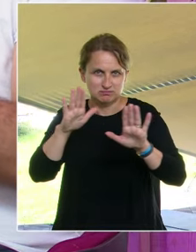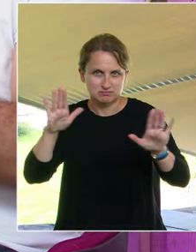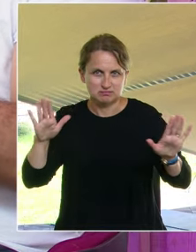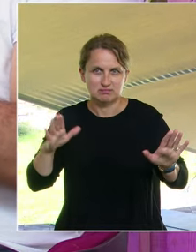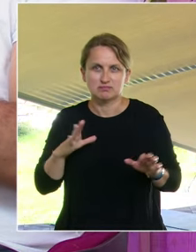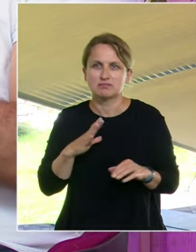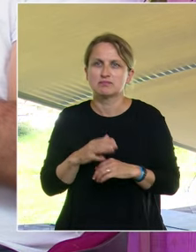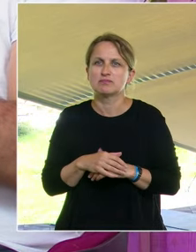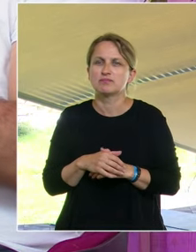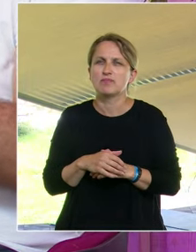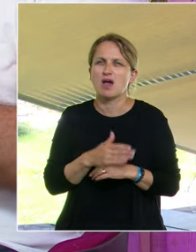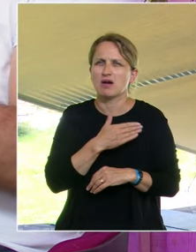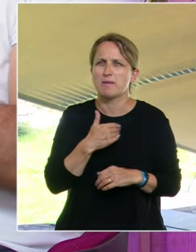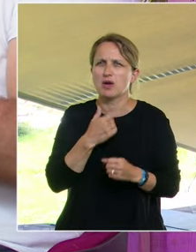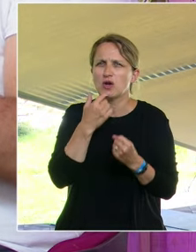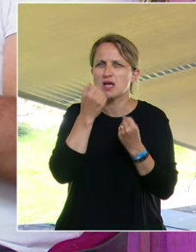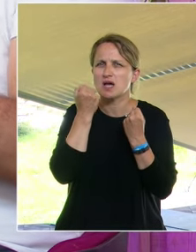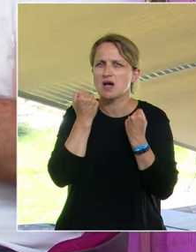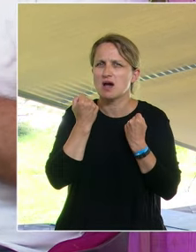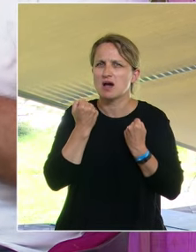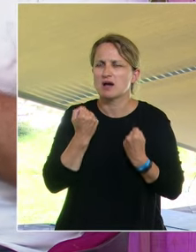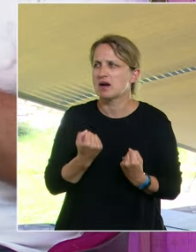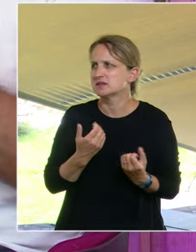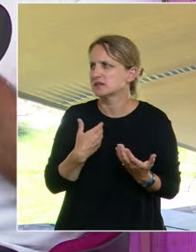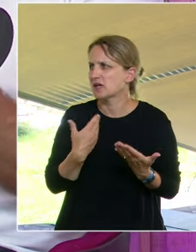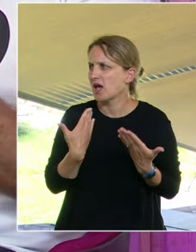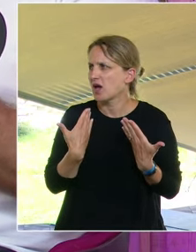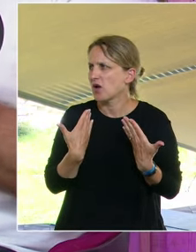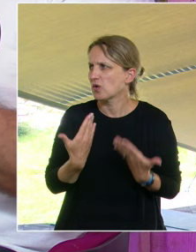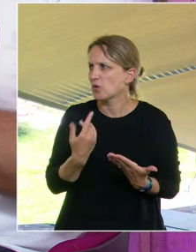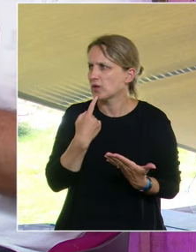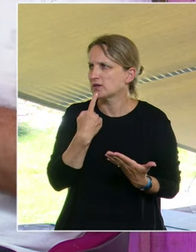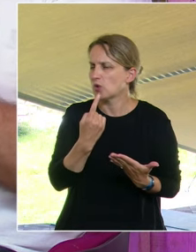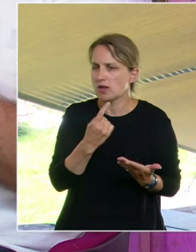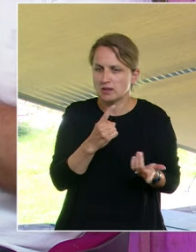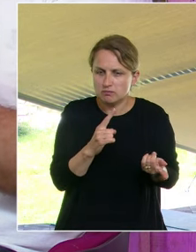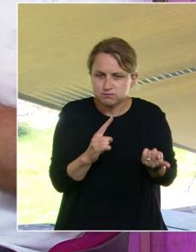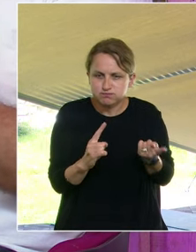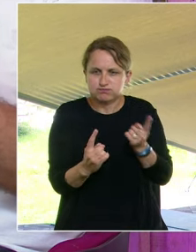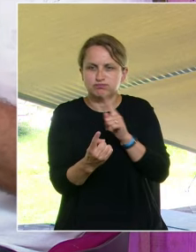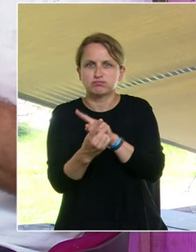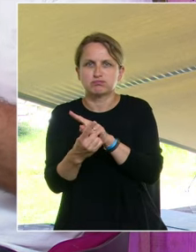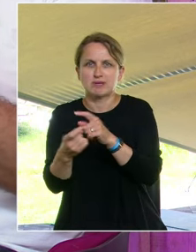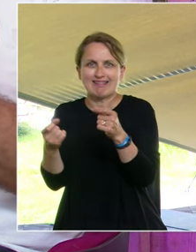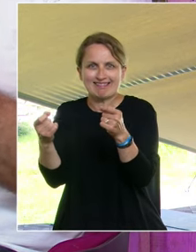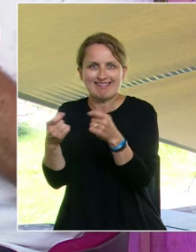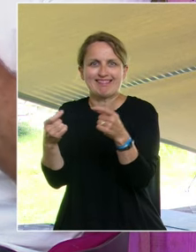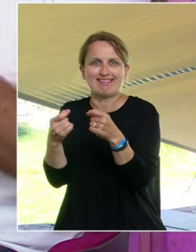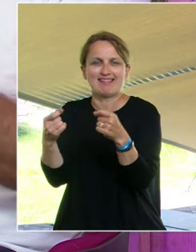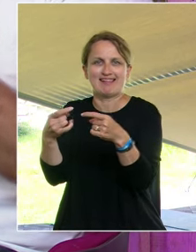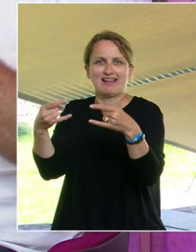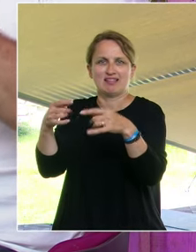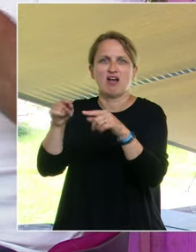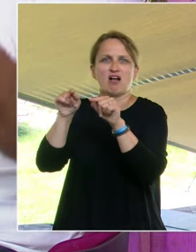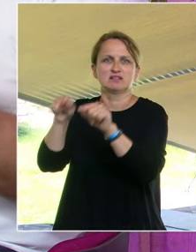the hardest time in a way to kind of get himself digital, which is strange in a way. But that's, I think, what happens